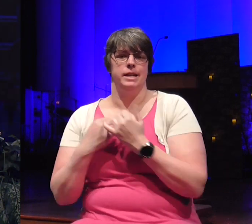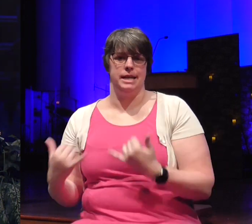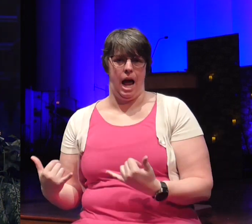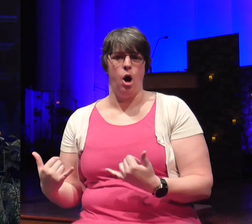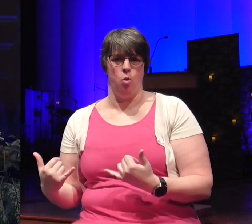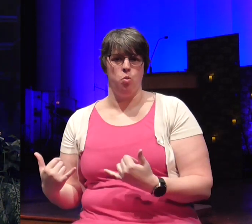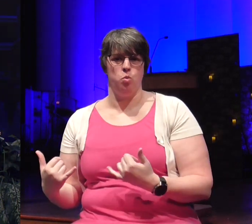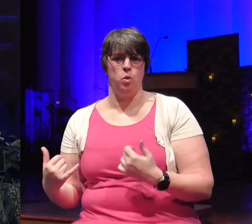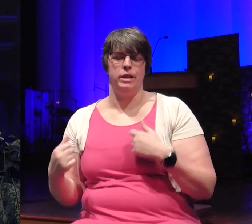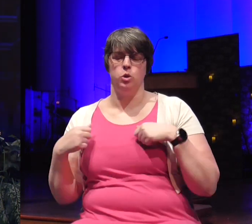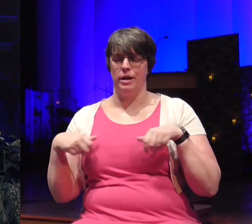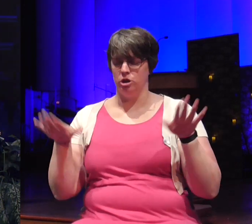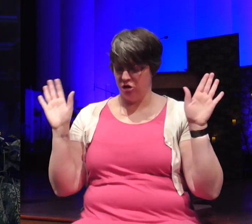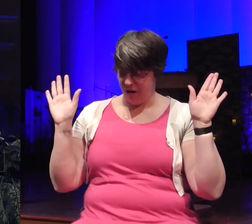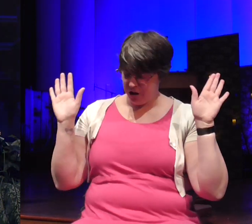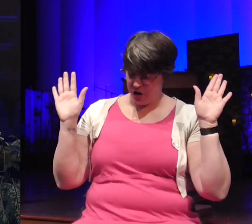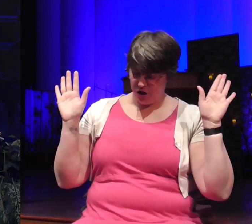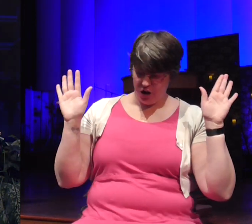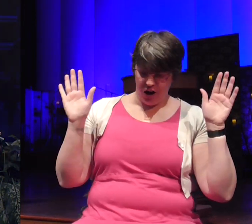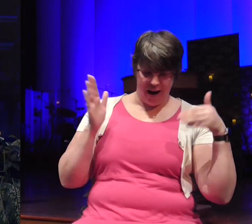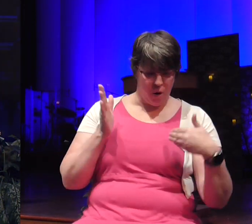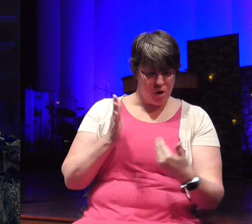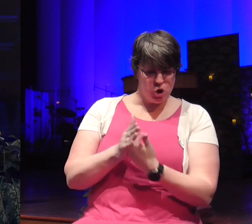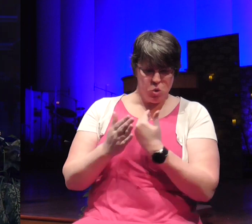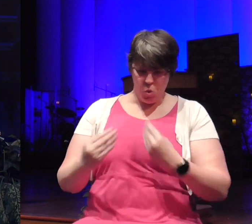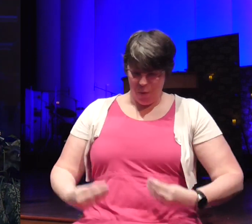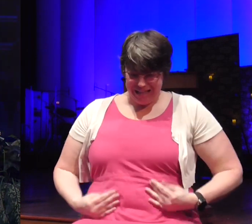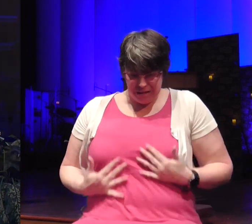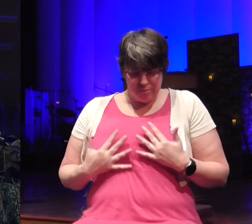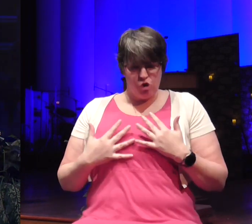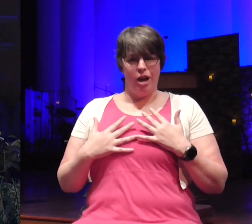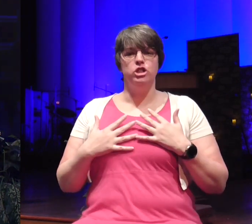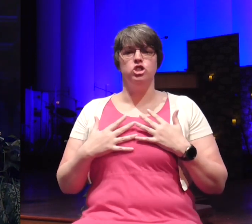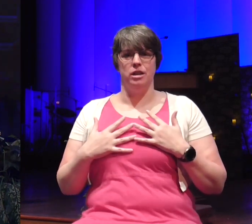surrender and allow new inspiration. Feel that.